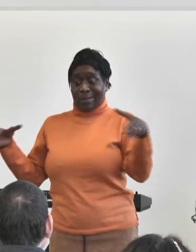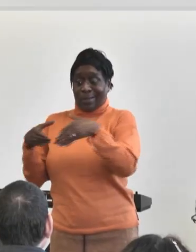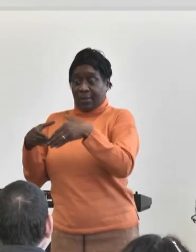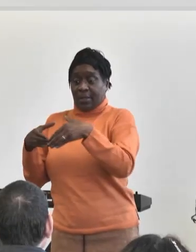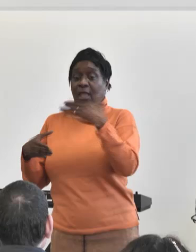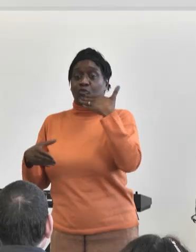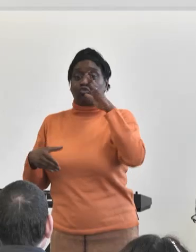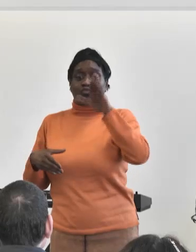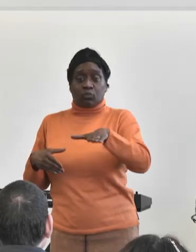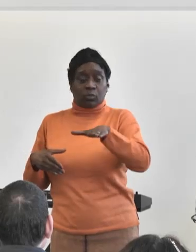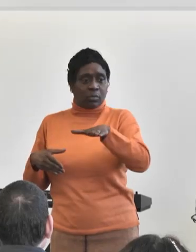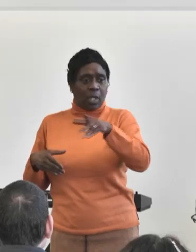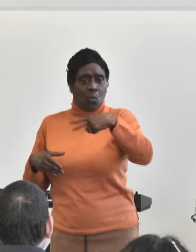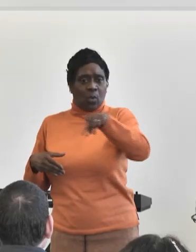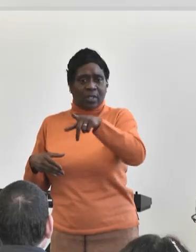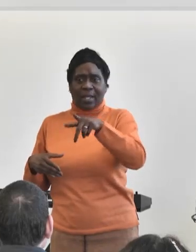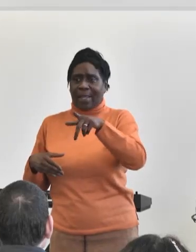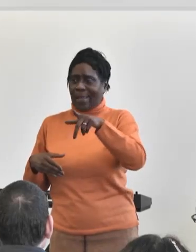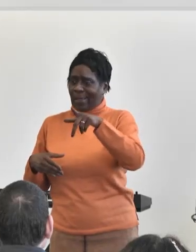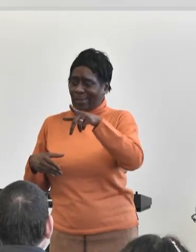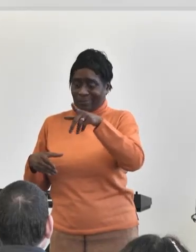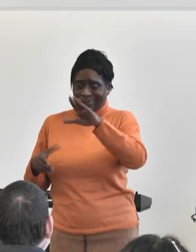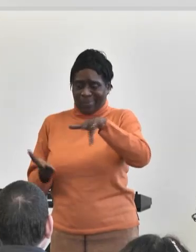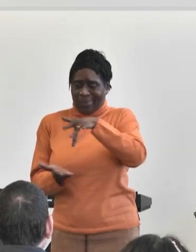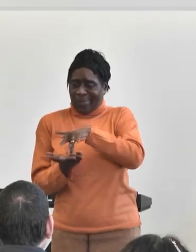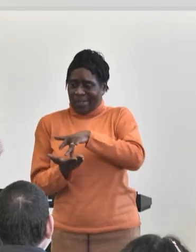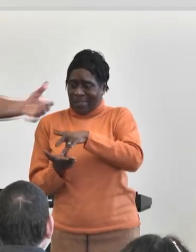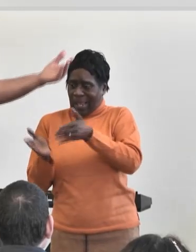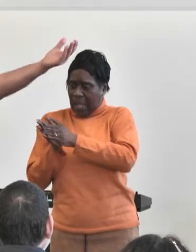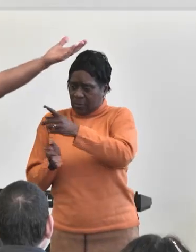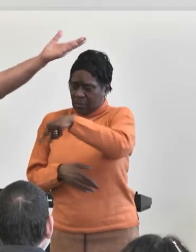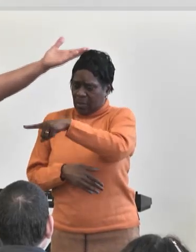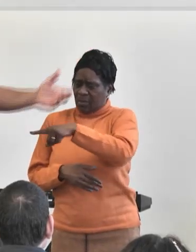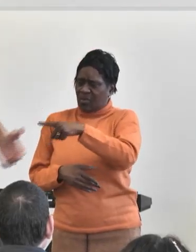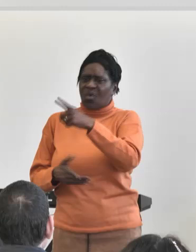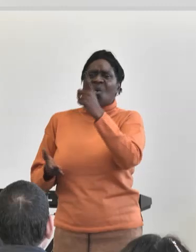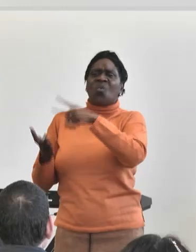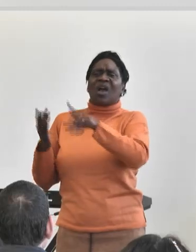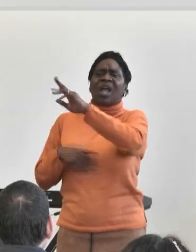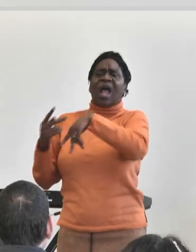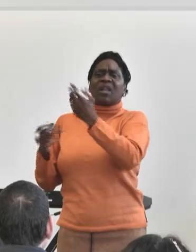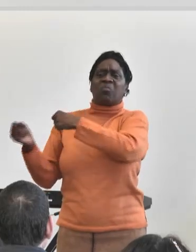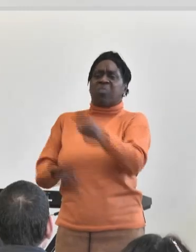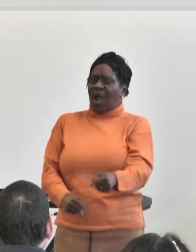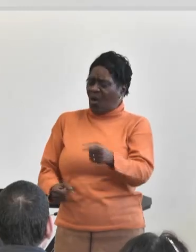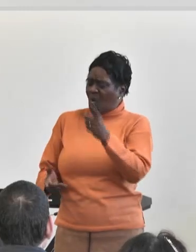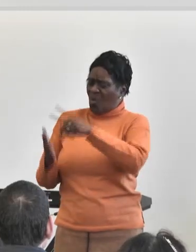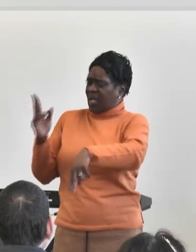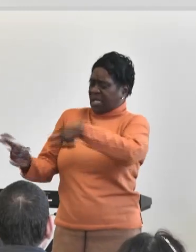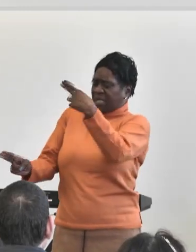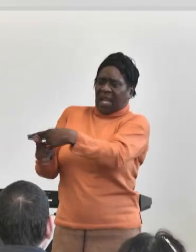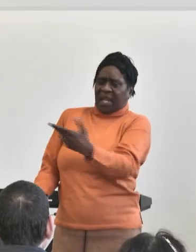at Jerusalem. And when they had set them in the midst, they asked, by what power or by what